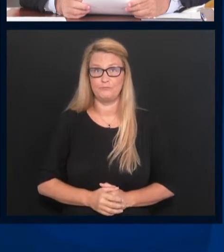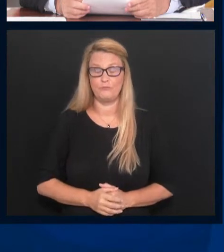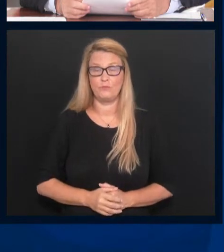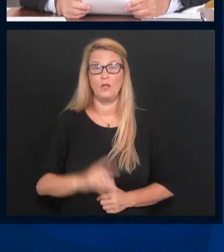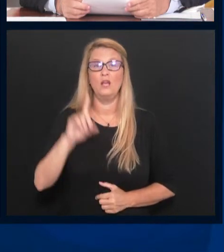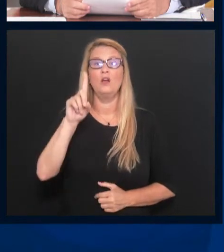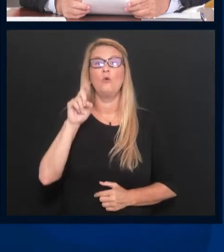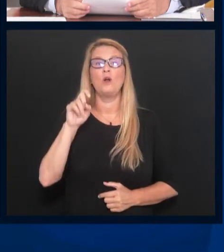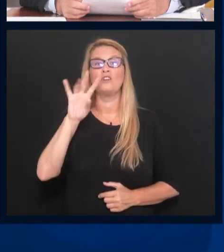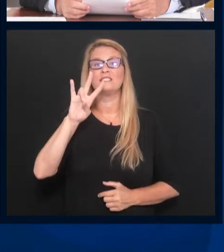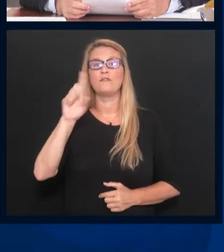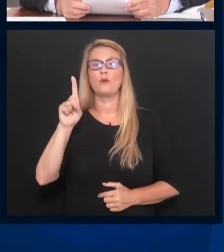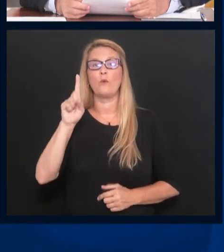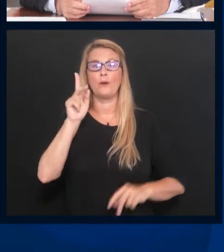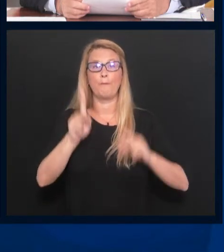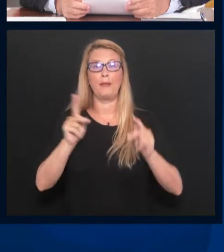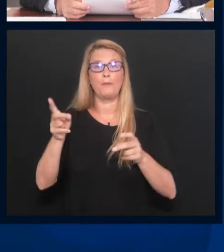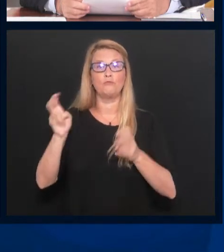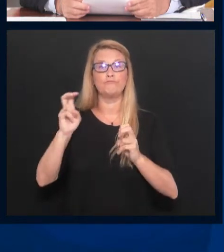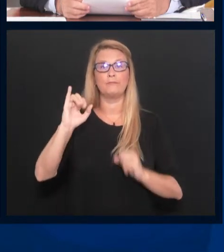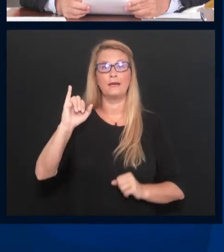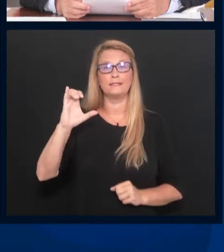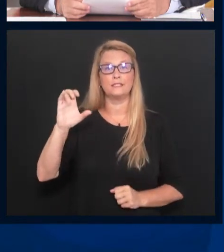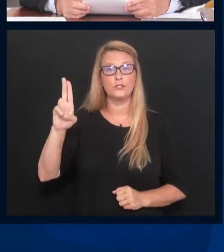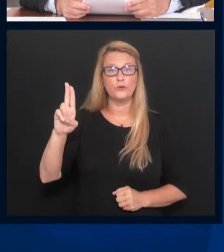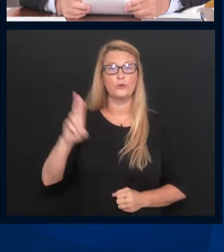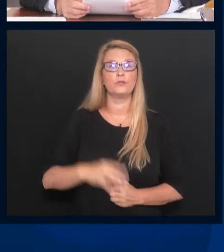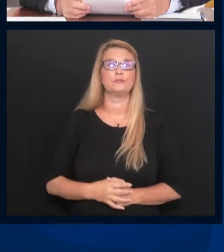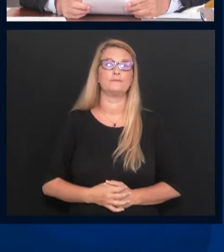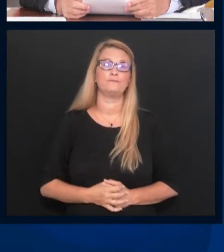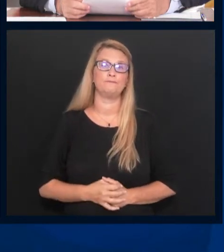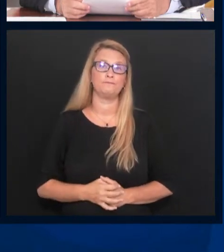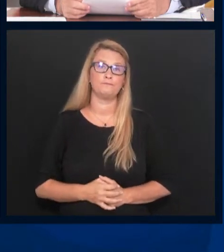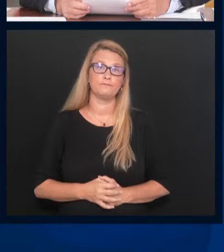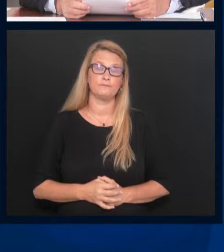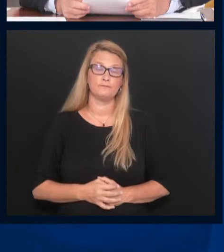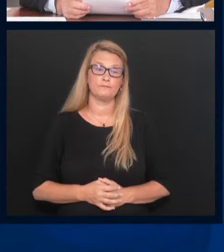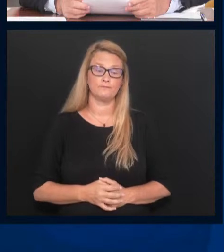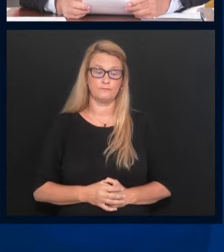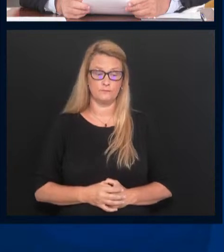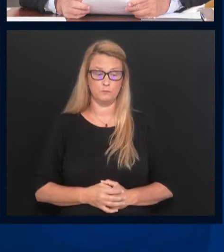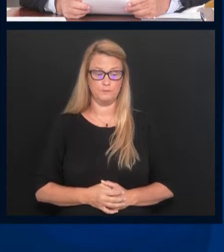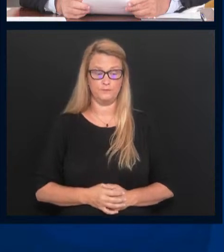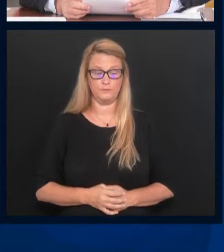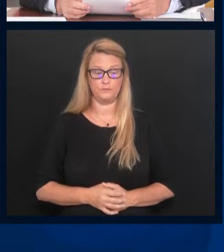have 171 people in the ICU units. You know,